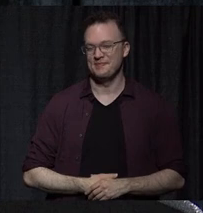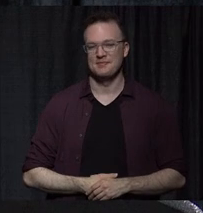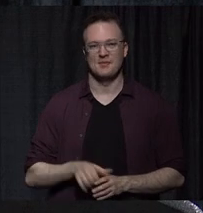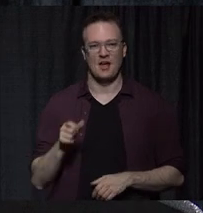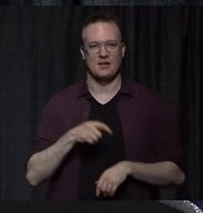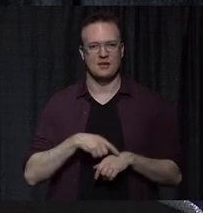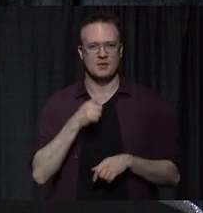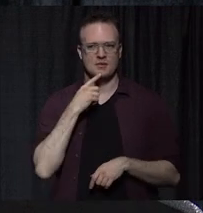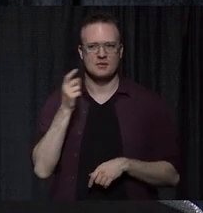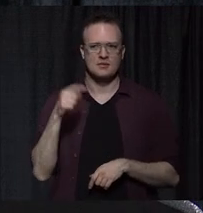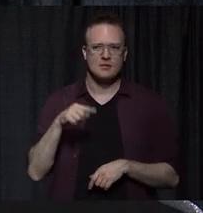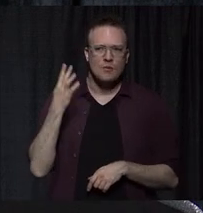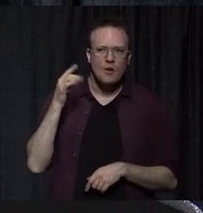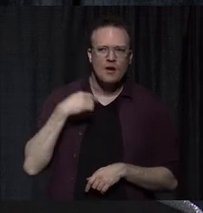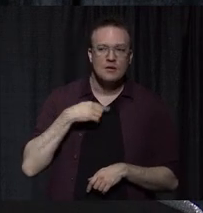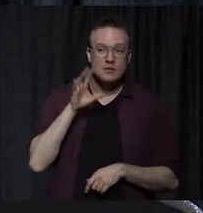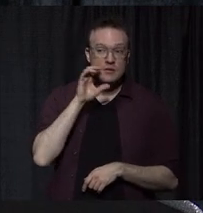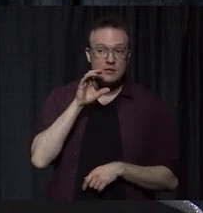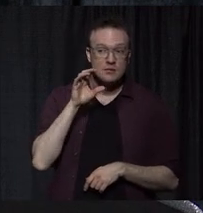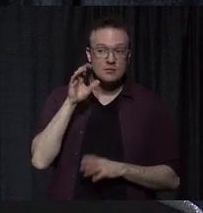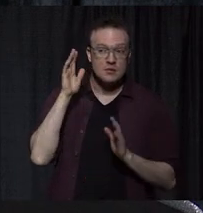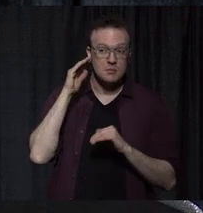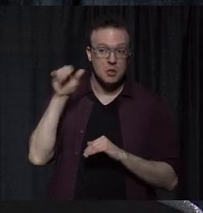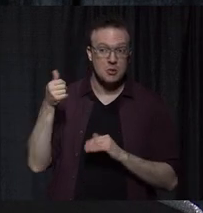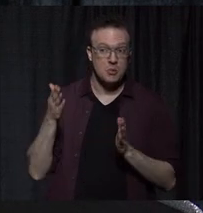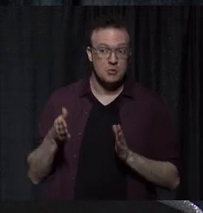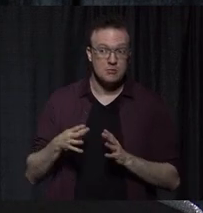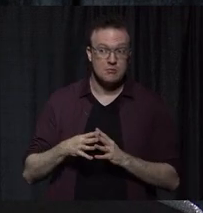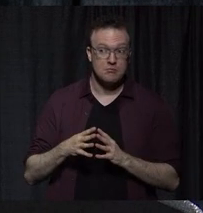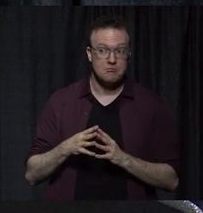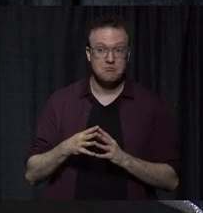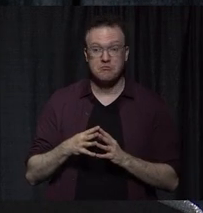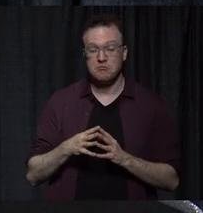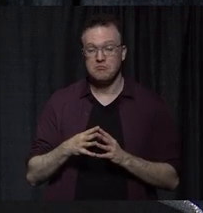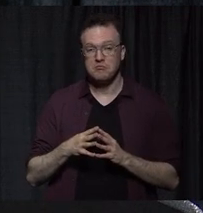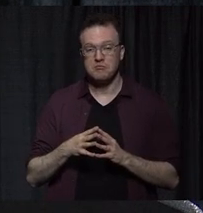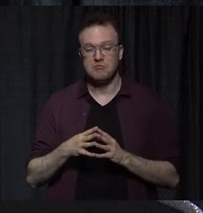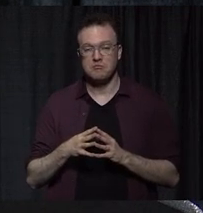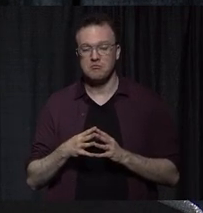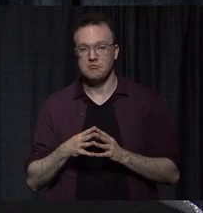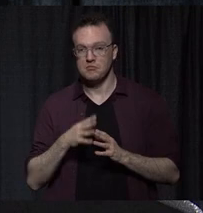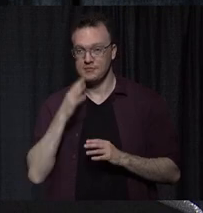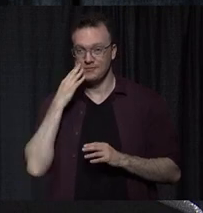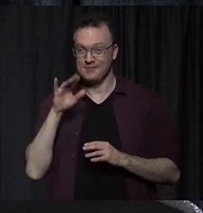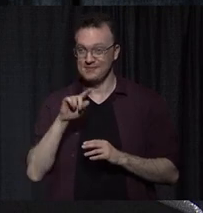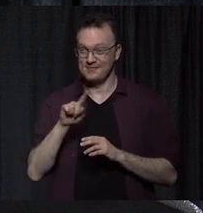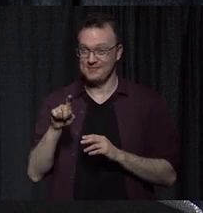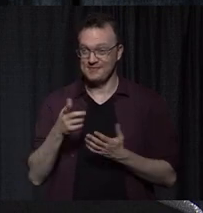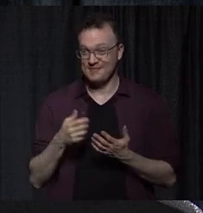I would say, why? We're expecting someone else, you know?